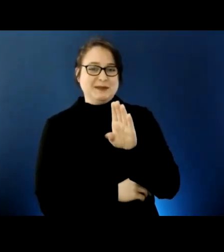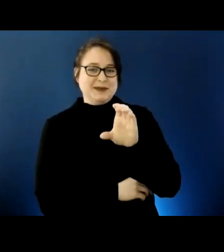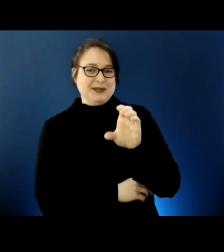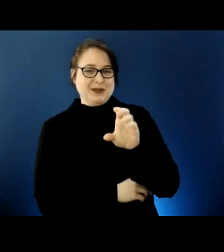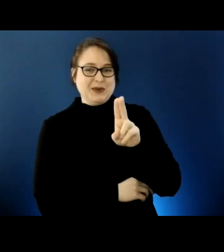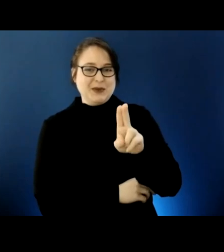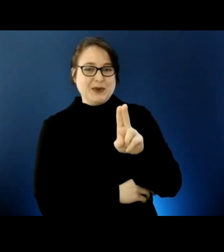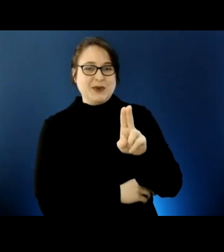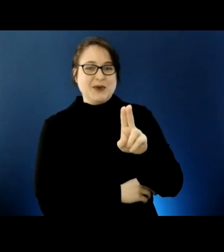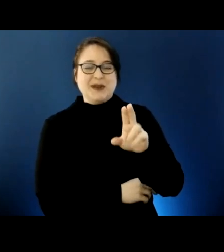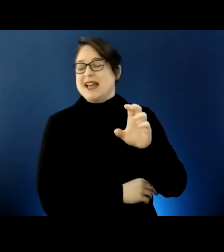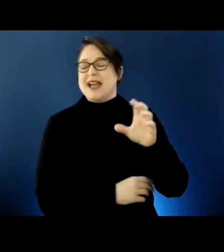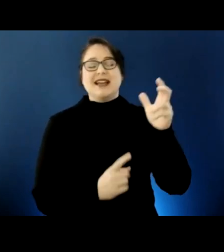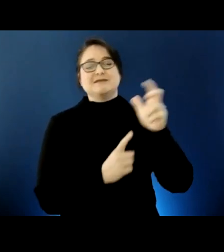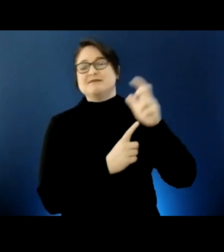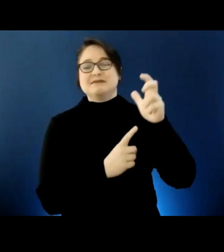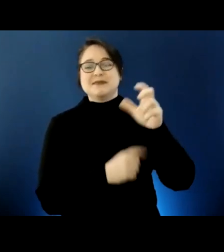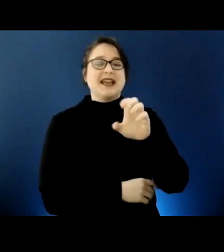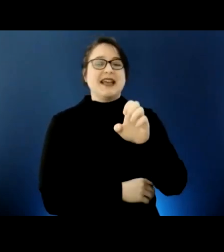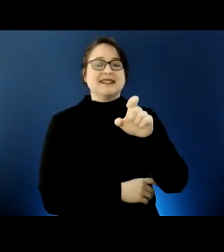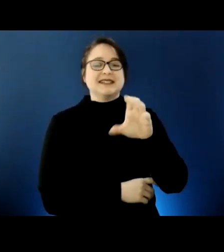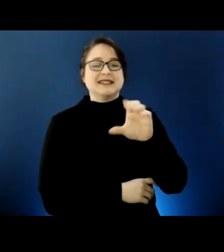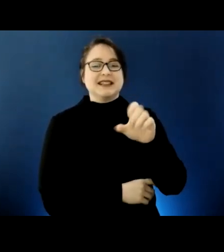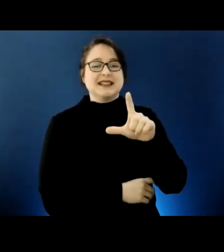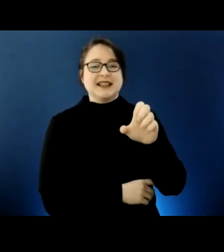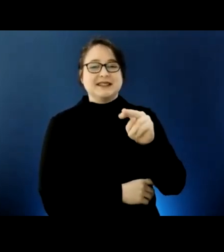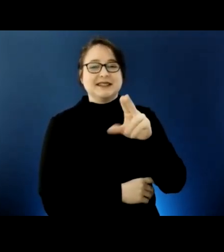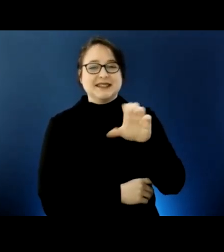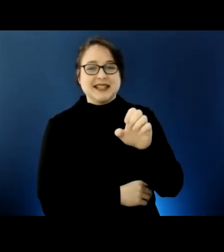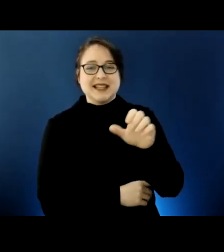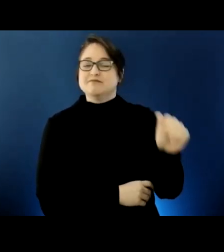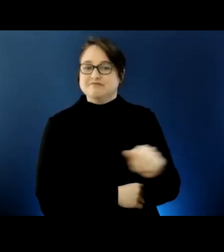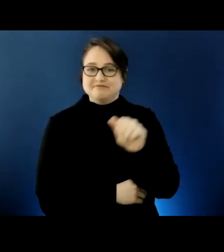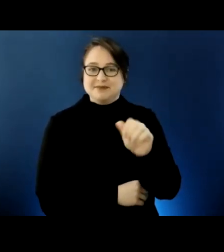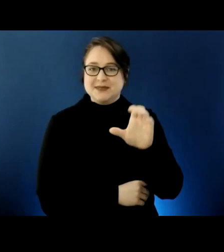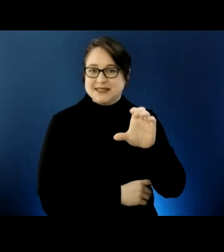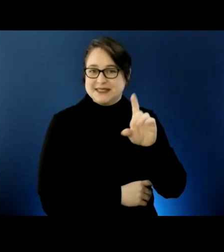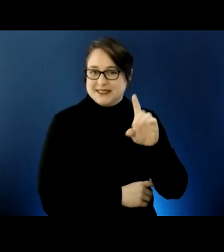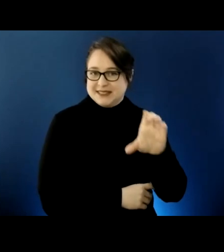HBCU Excellence at CDC. Sit back and enjoy.